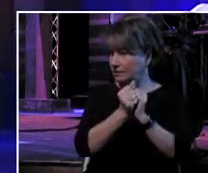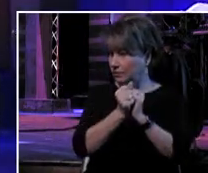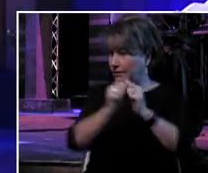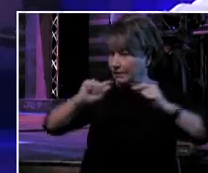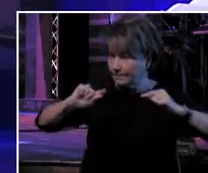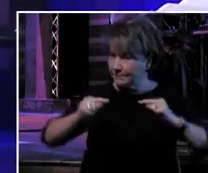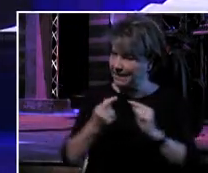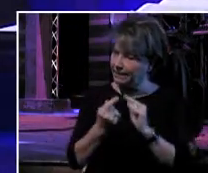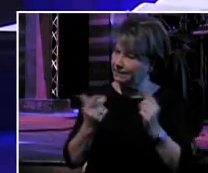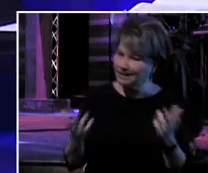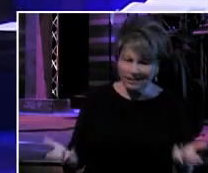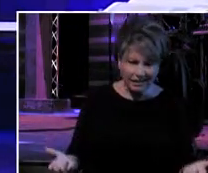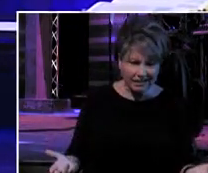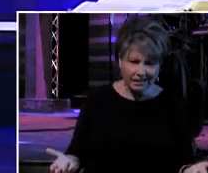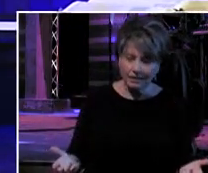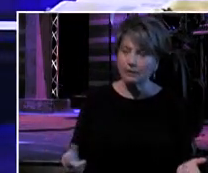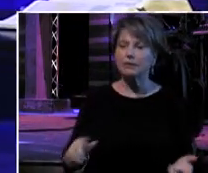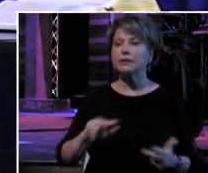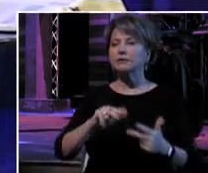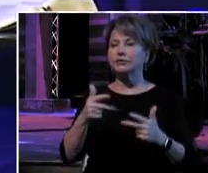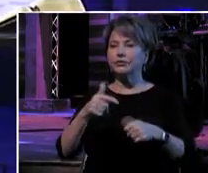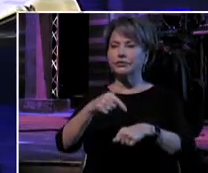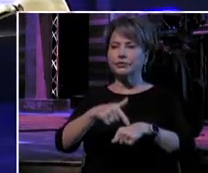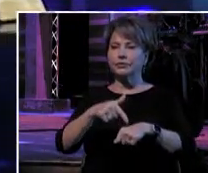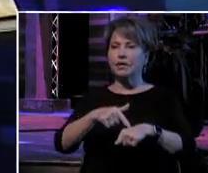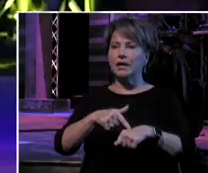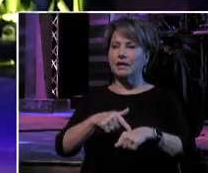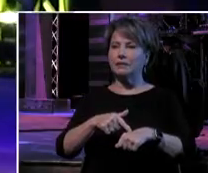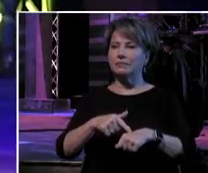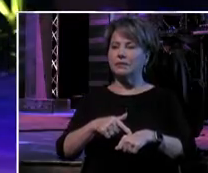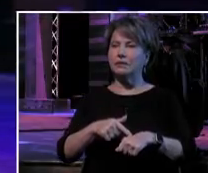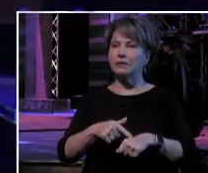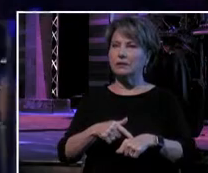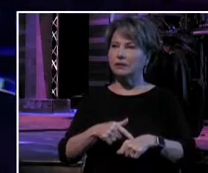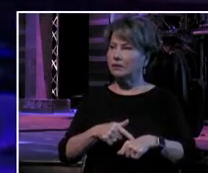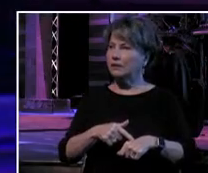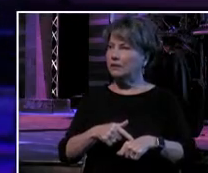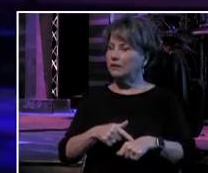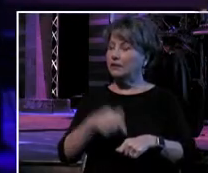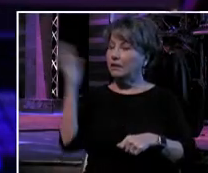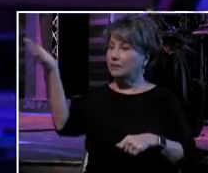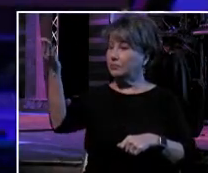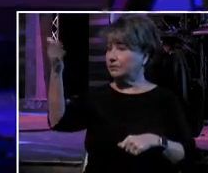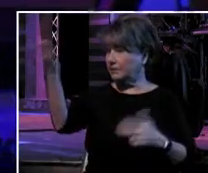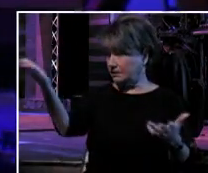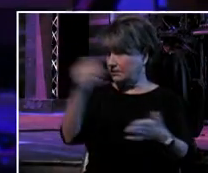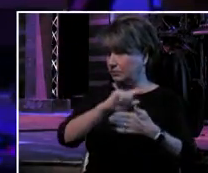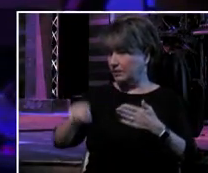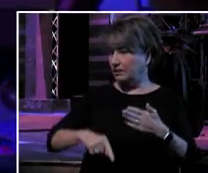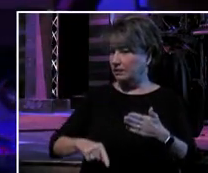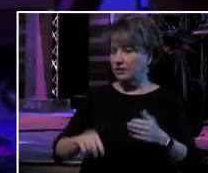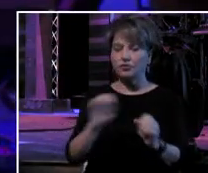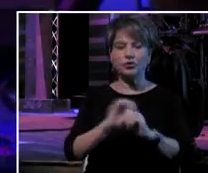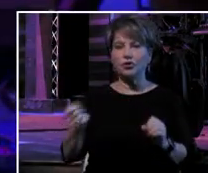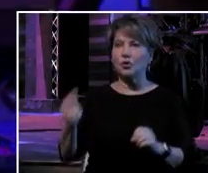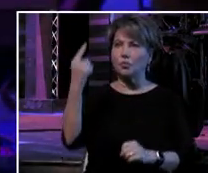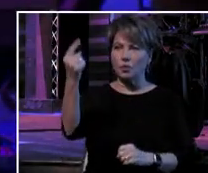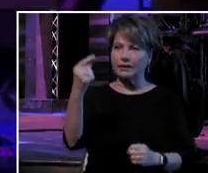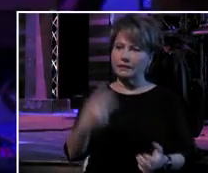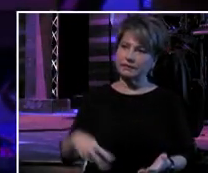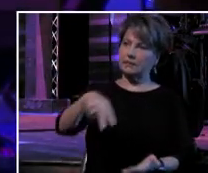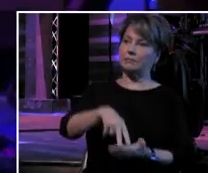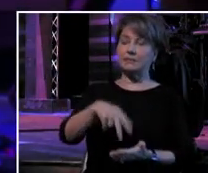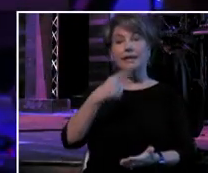I've preached this weekend. And no one wakes up going, oh, I can't wait for the pastor to talk about pain. It's going to be